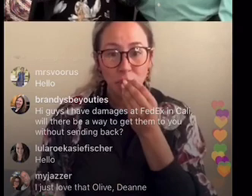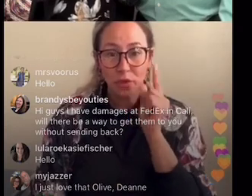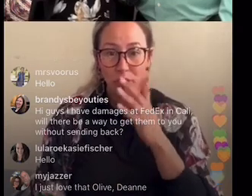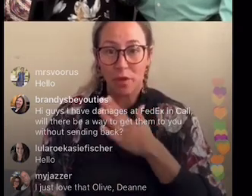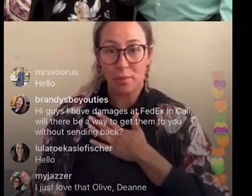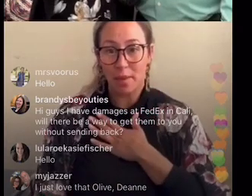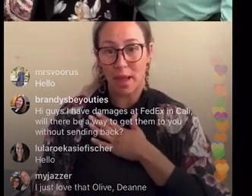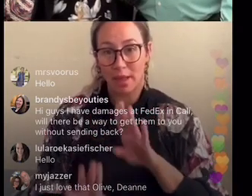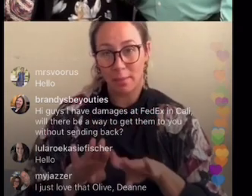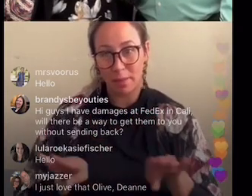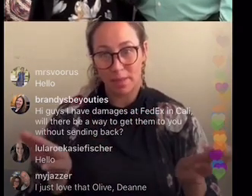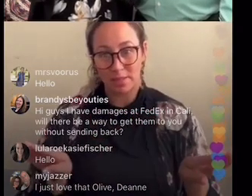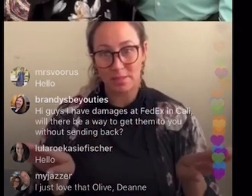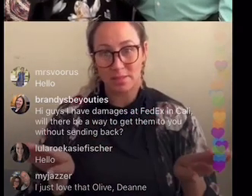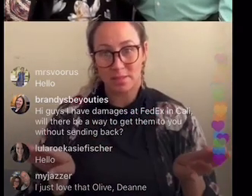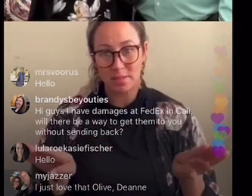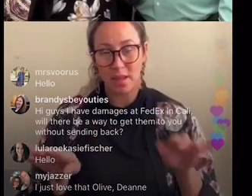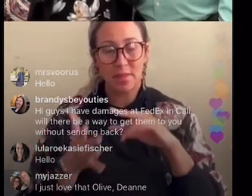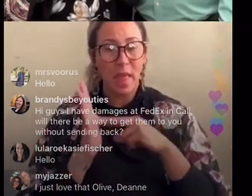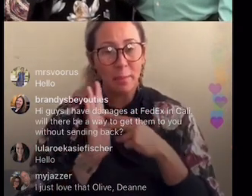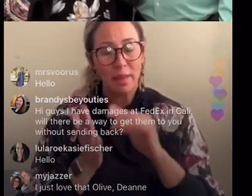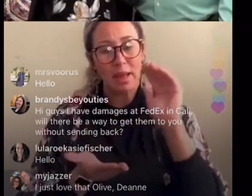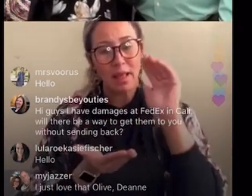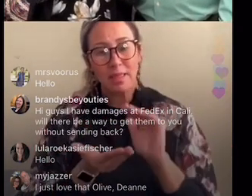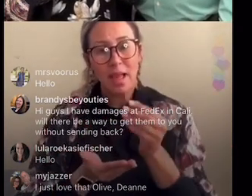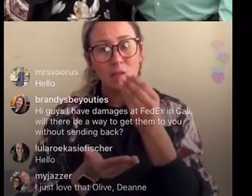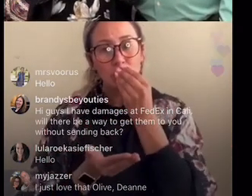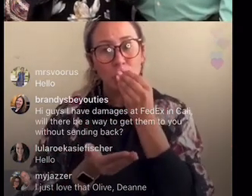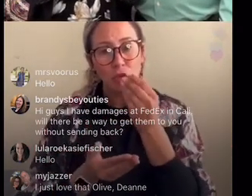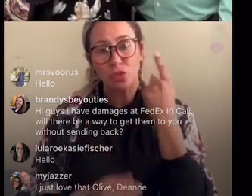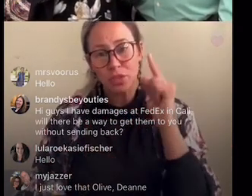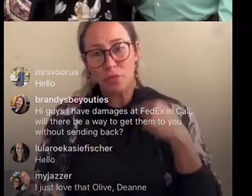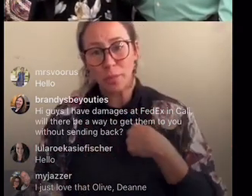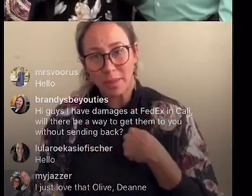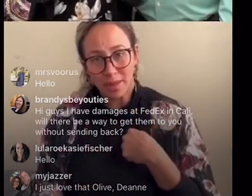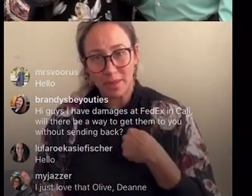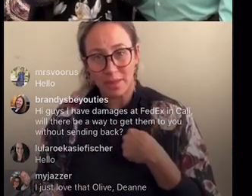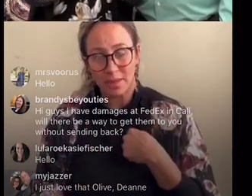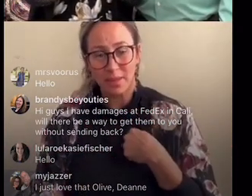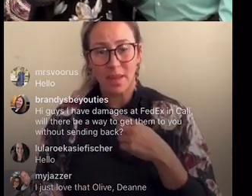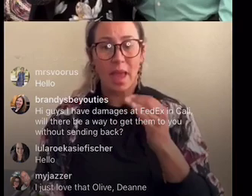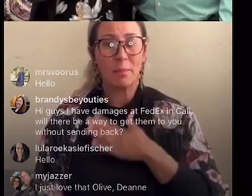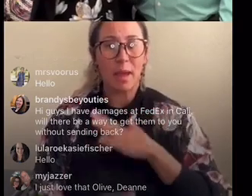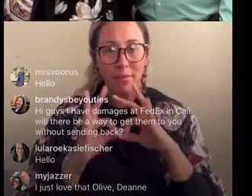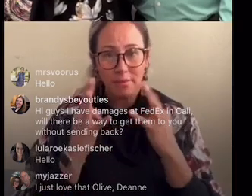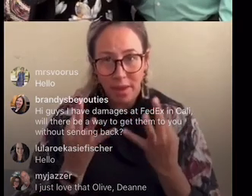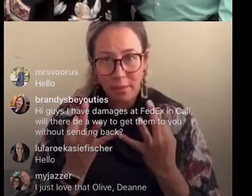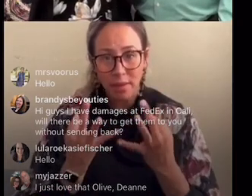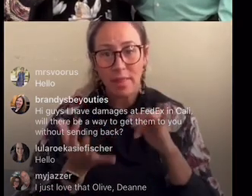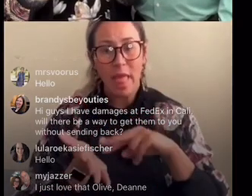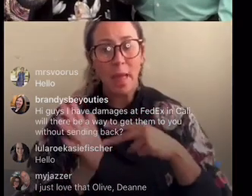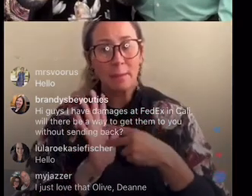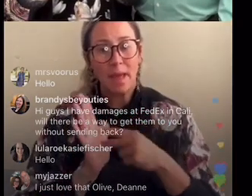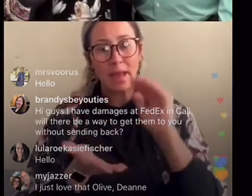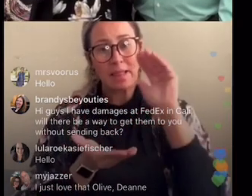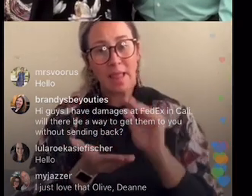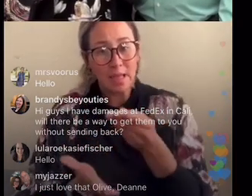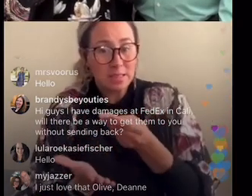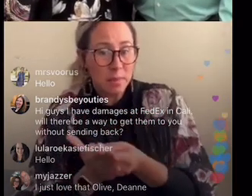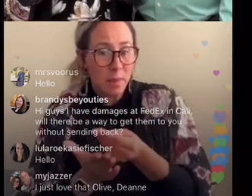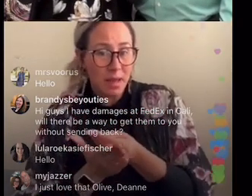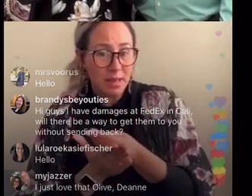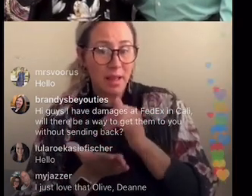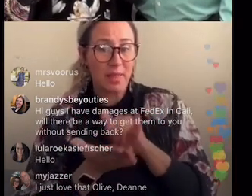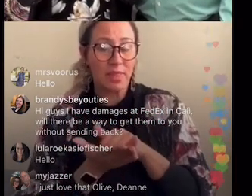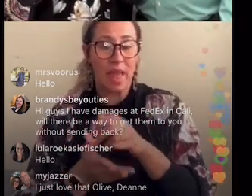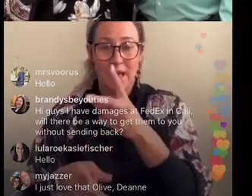babies. That meant less groceries for me and my family. That meant less money that could take